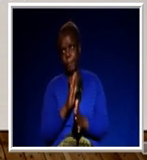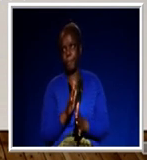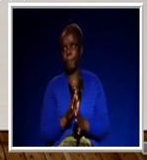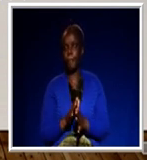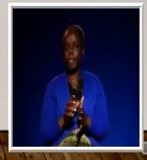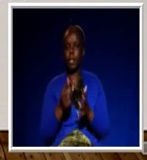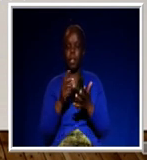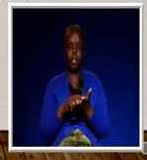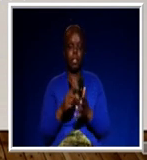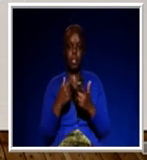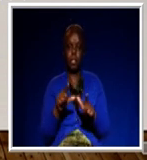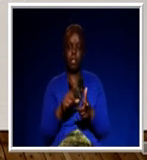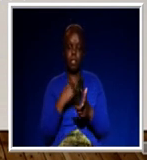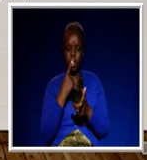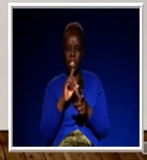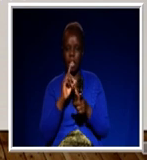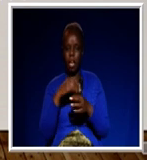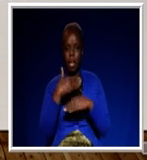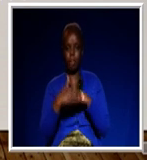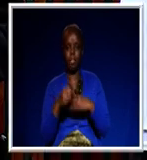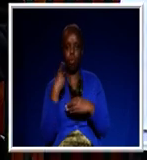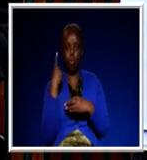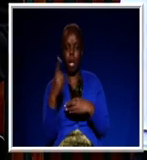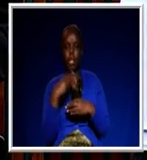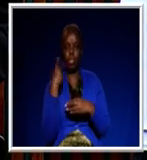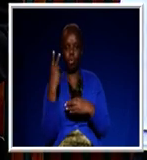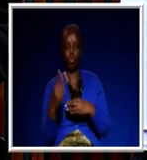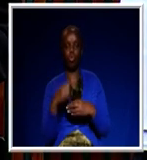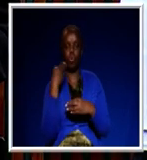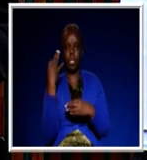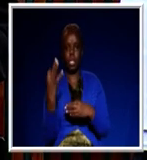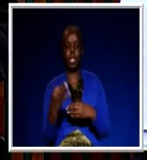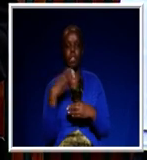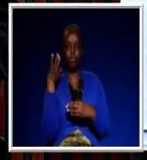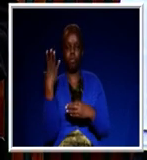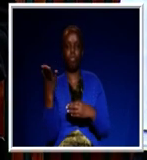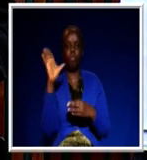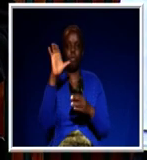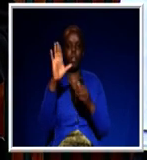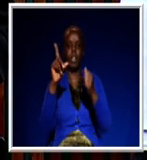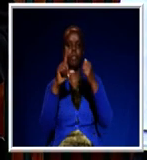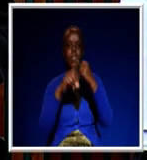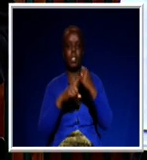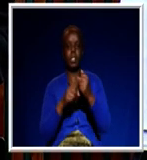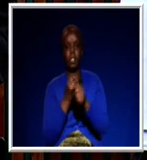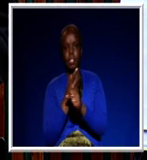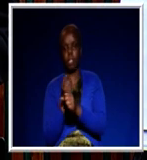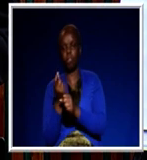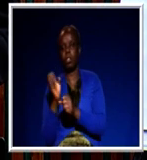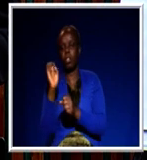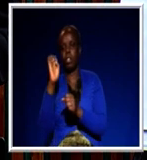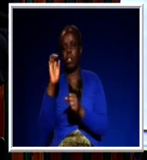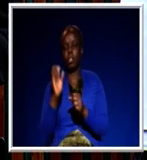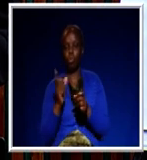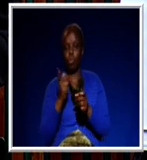Let's say after 1, 2, 3, 4, 5, 6 seconds. Where is